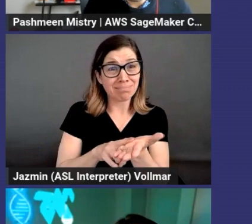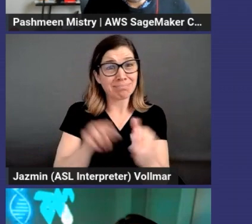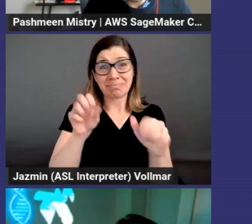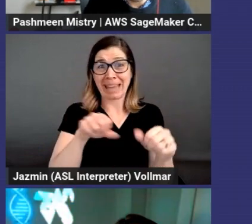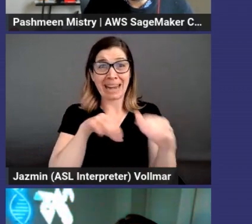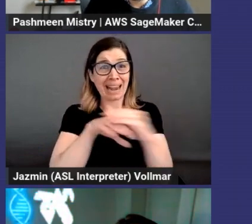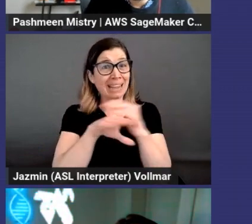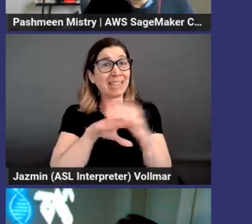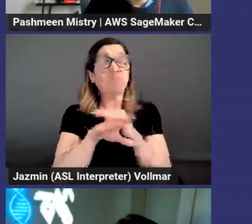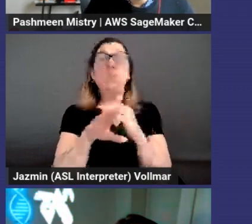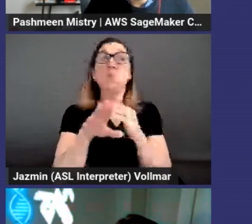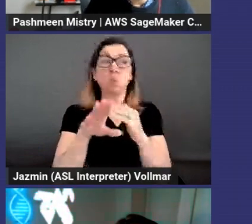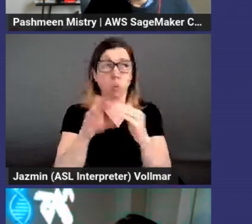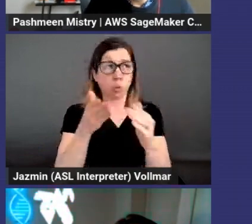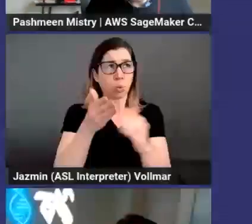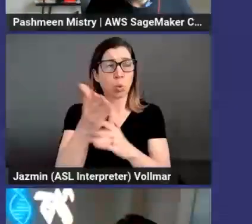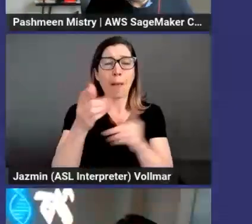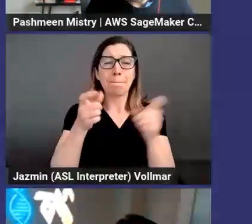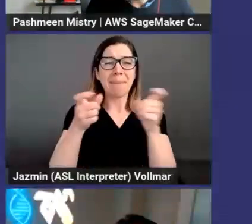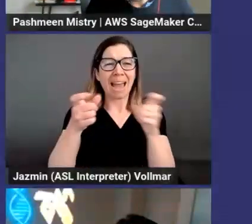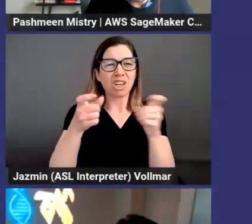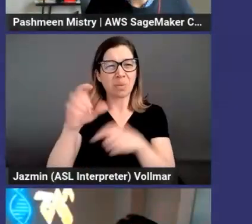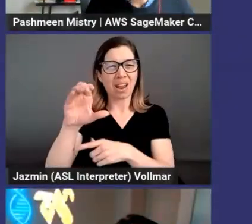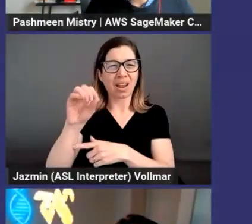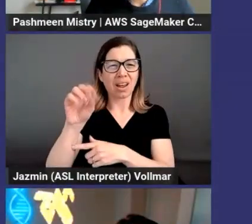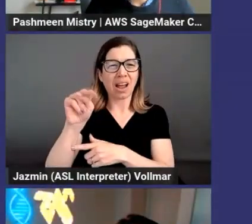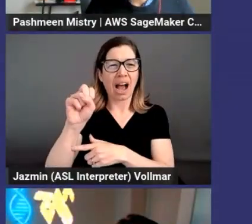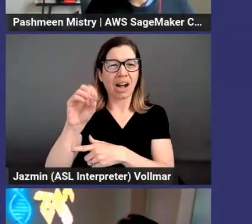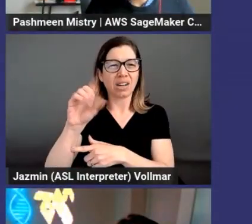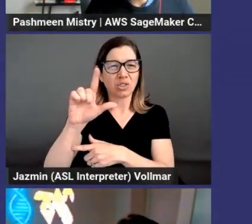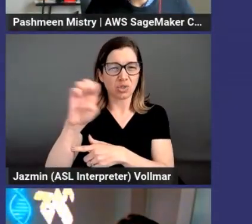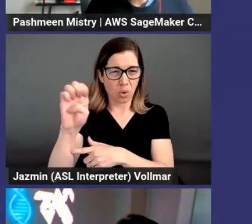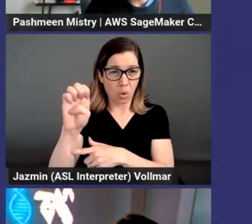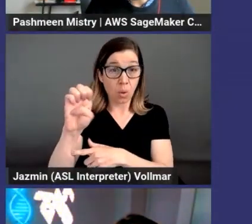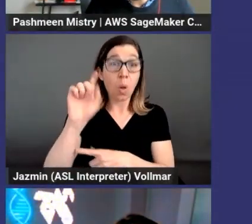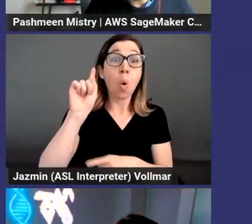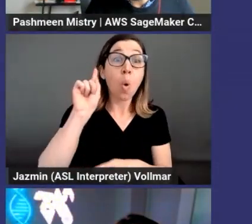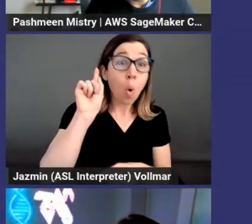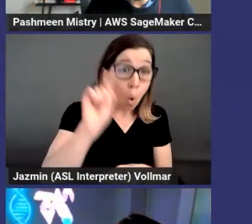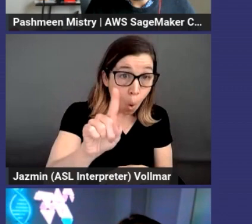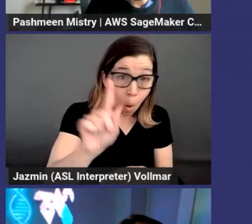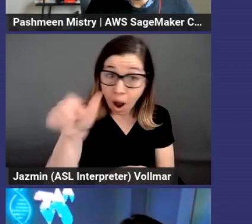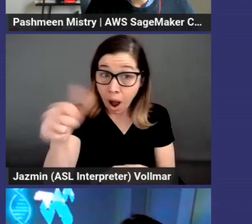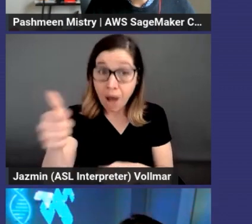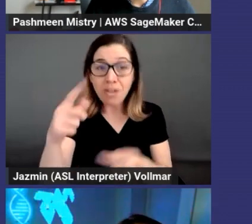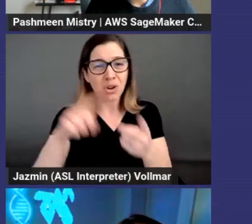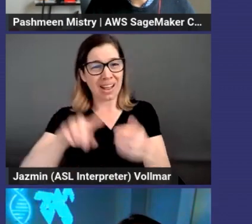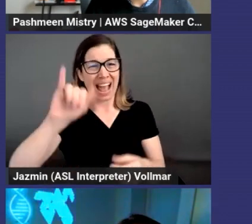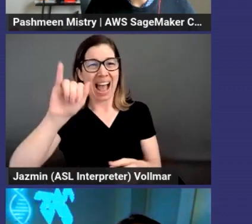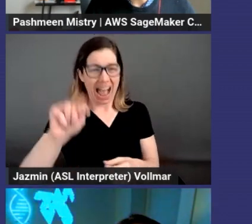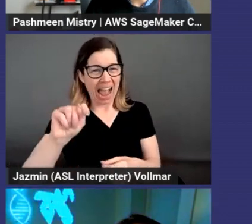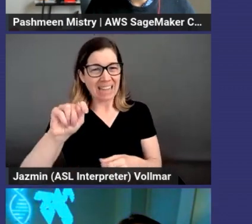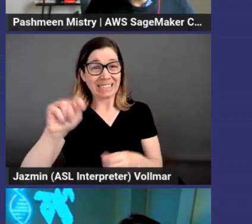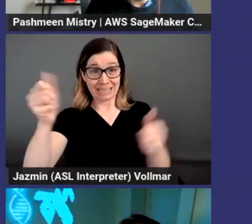the management console or have your IT administrator set up single sign-on